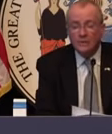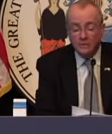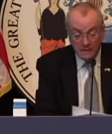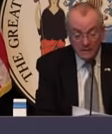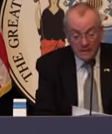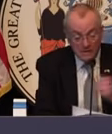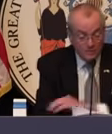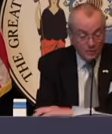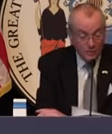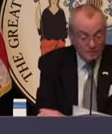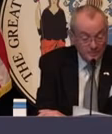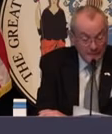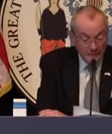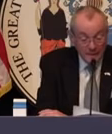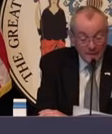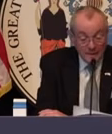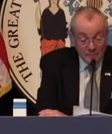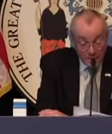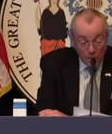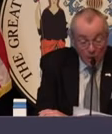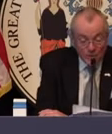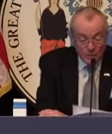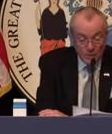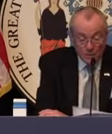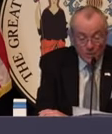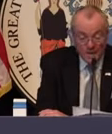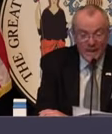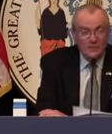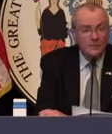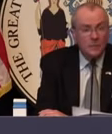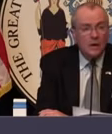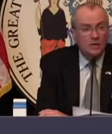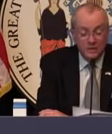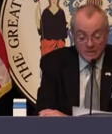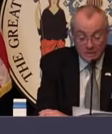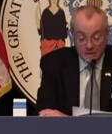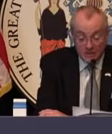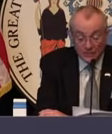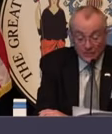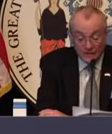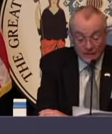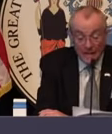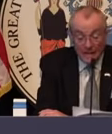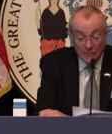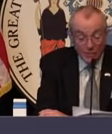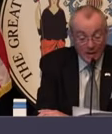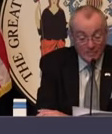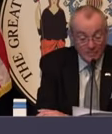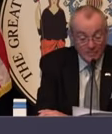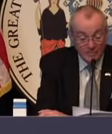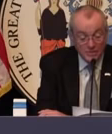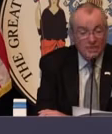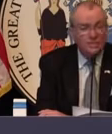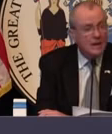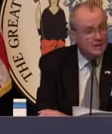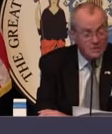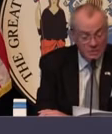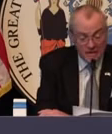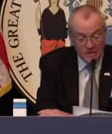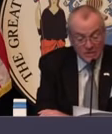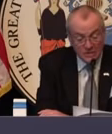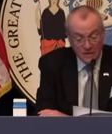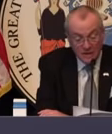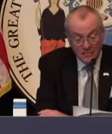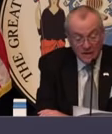but rather a floor. In mid-March, we were running a few hundred tests a day, and we ramped up to